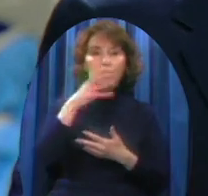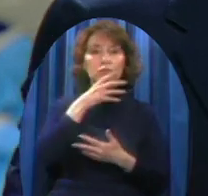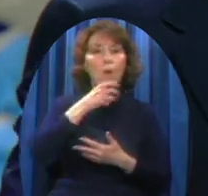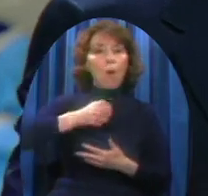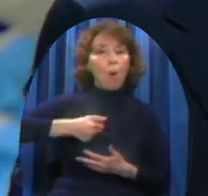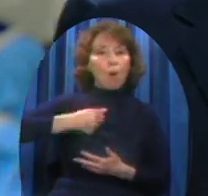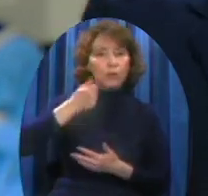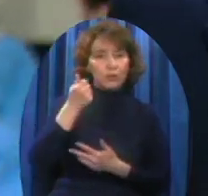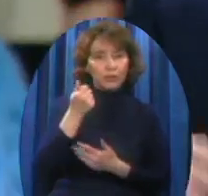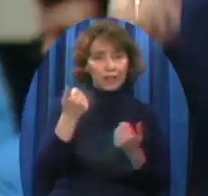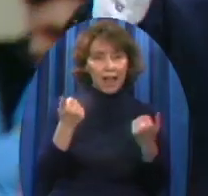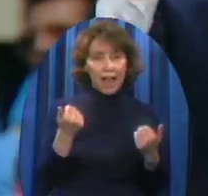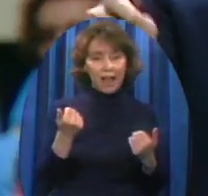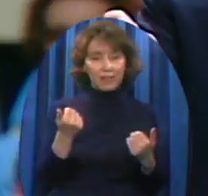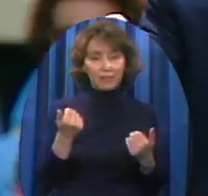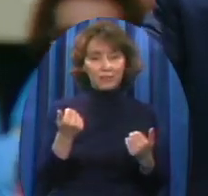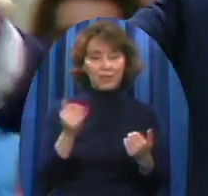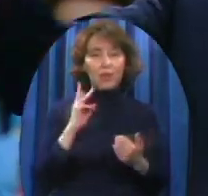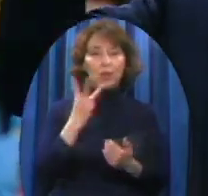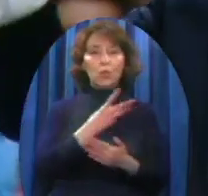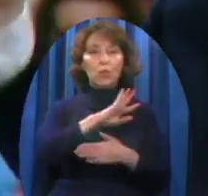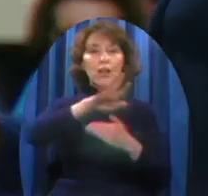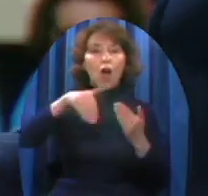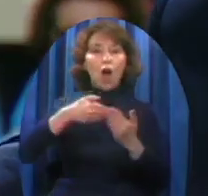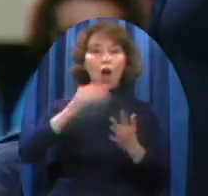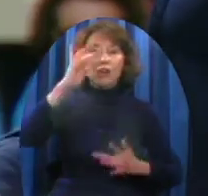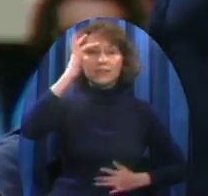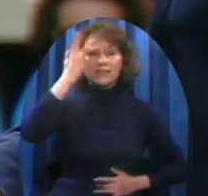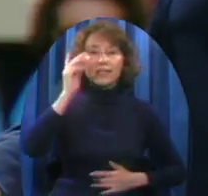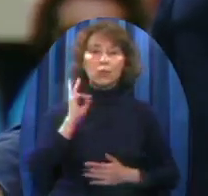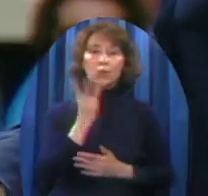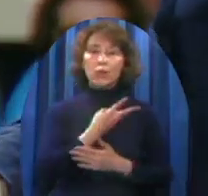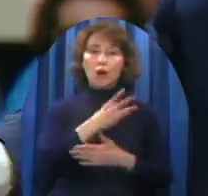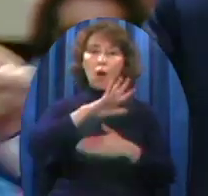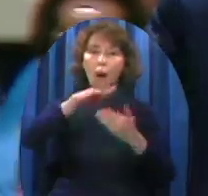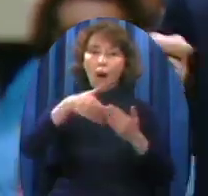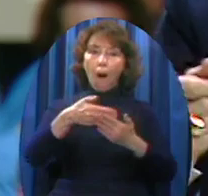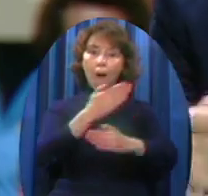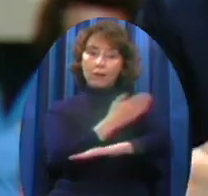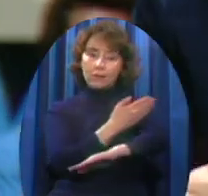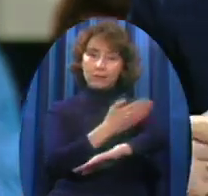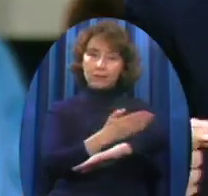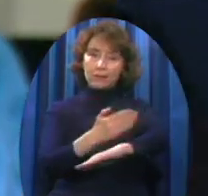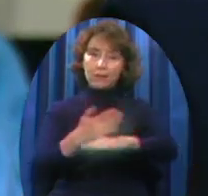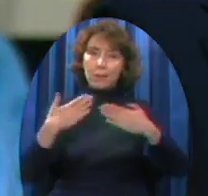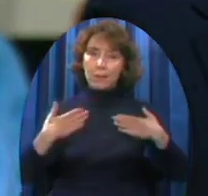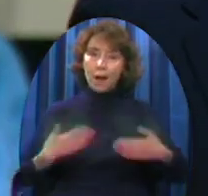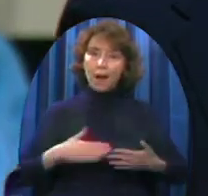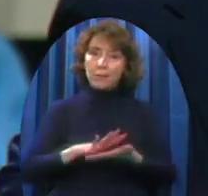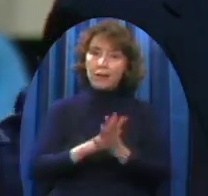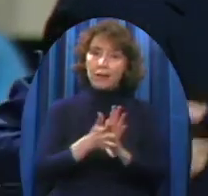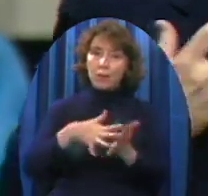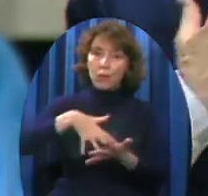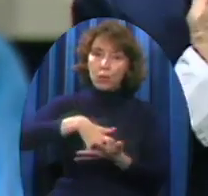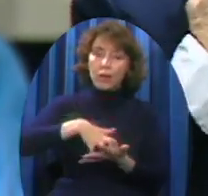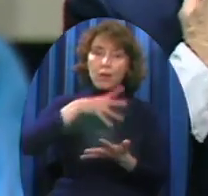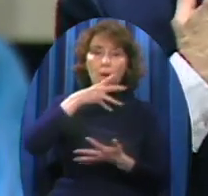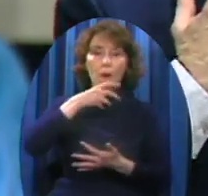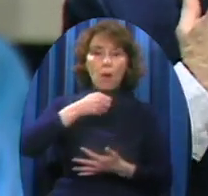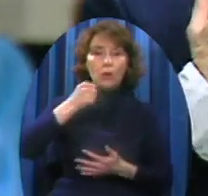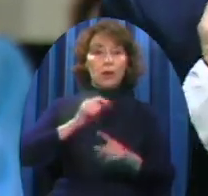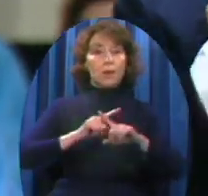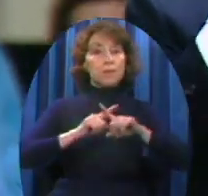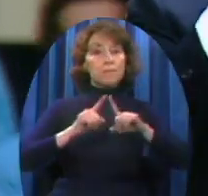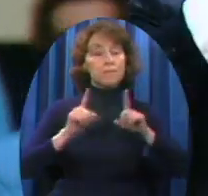parts because we're all sick and we're all going downhill. But thank God, Christ in